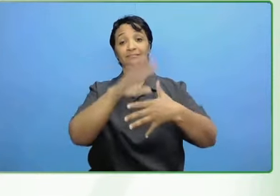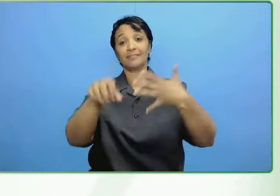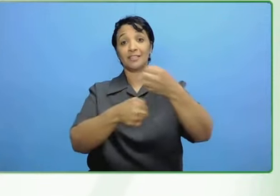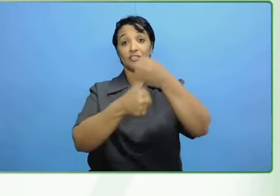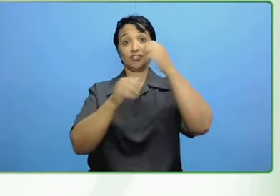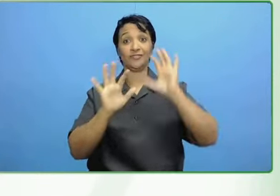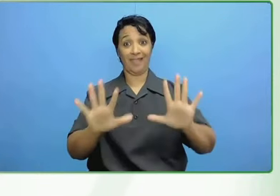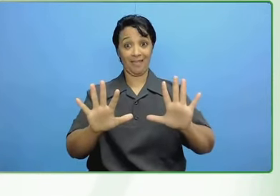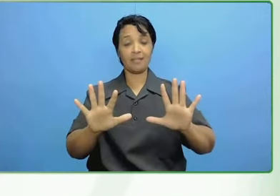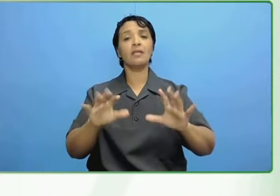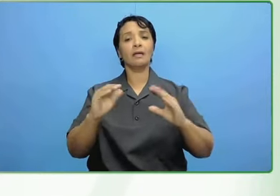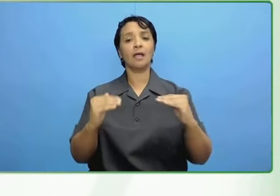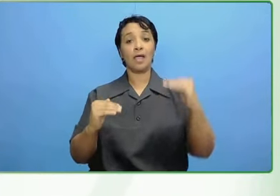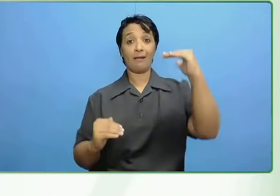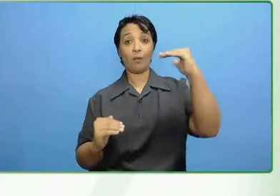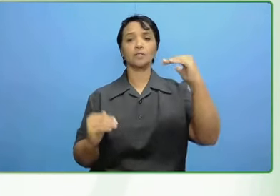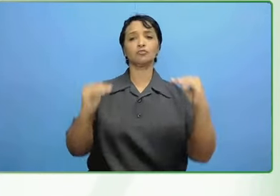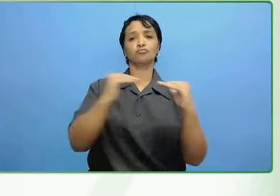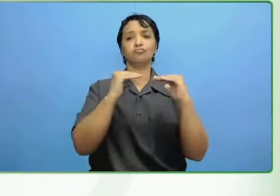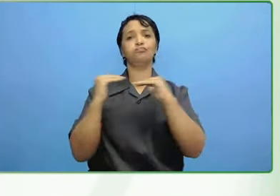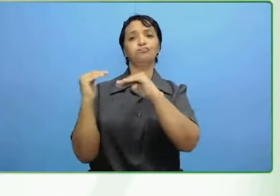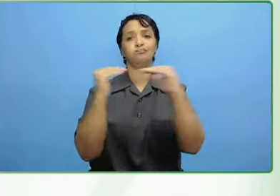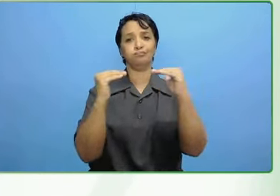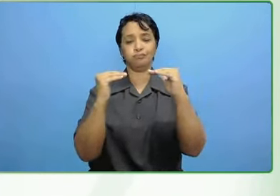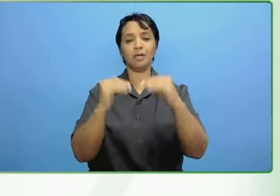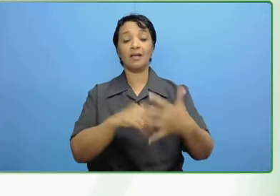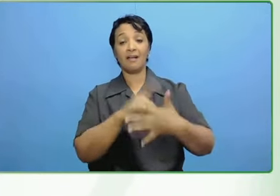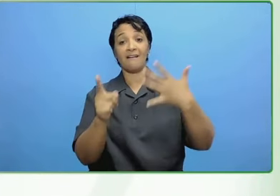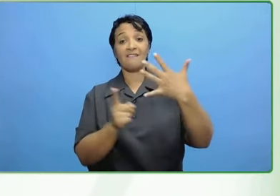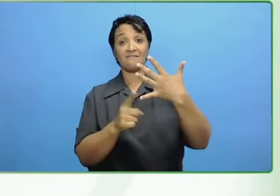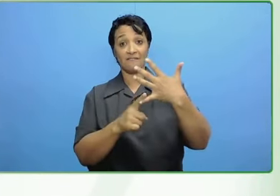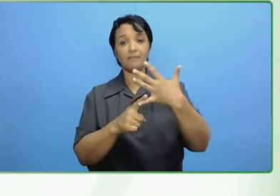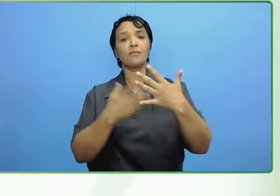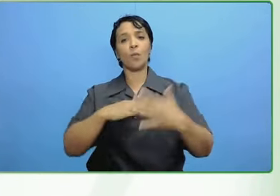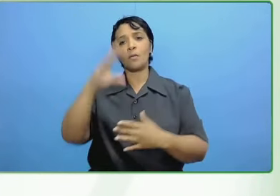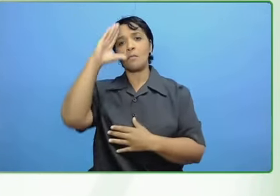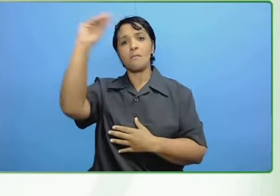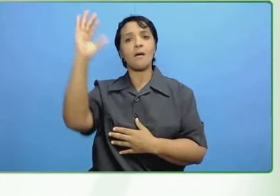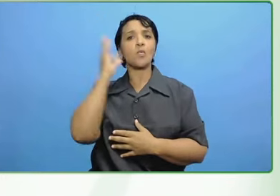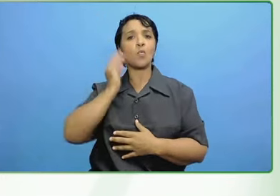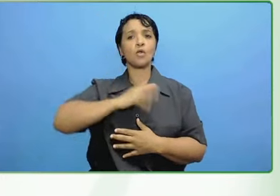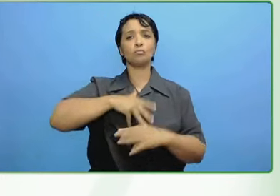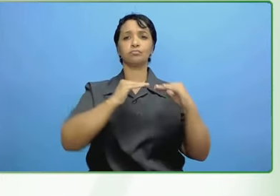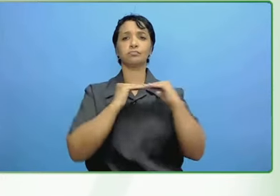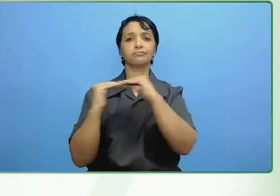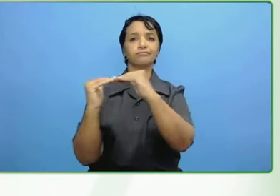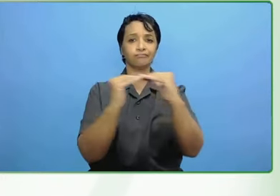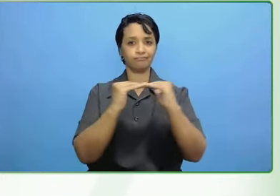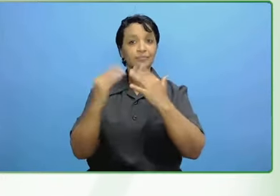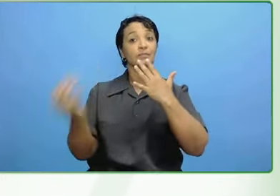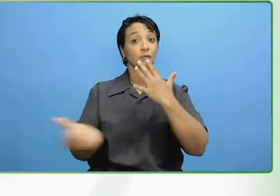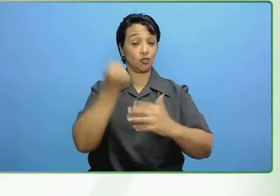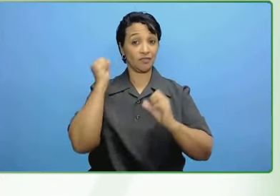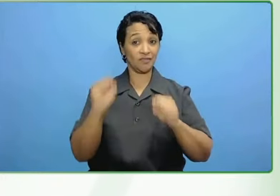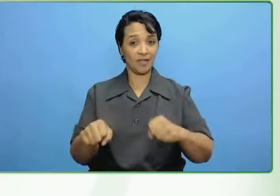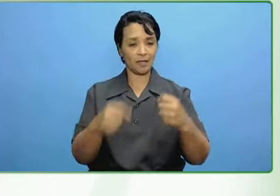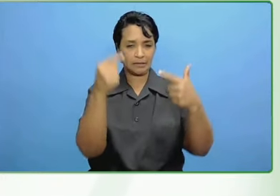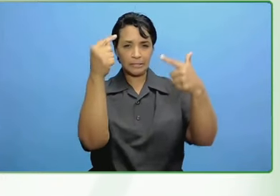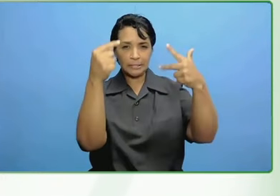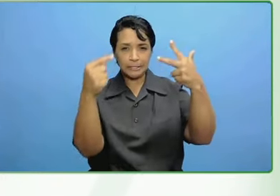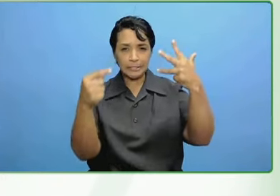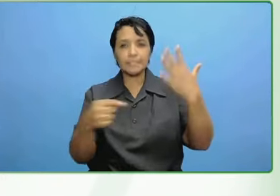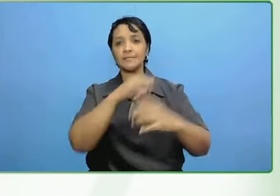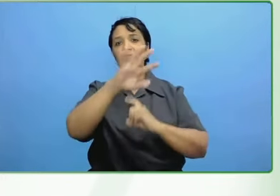inequalities, and SDG 5, on achieving gender equality. Our efforts to achieve the SDGs